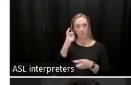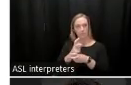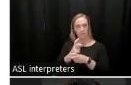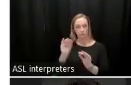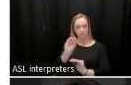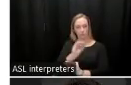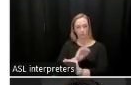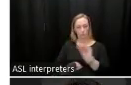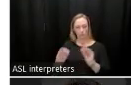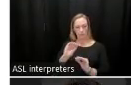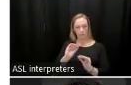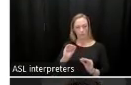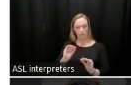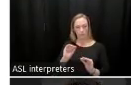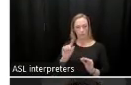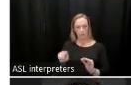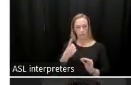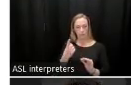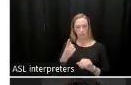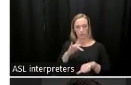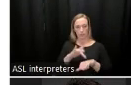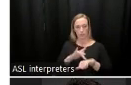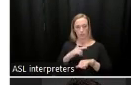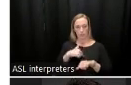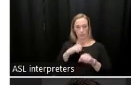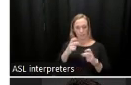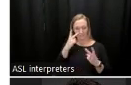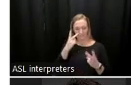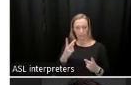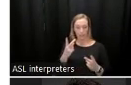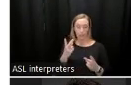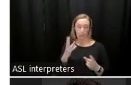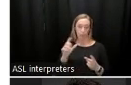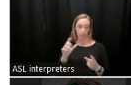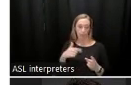source I can see is that I can get it out of my,